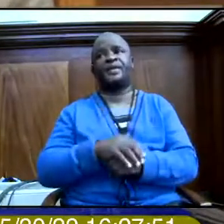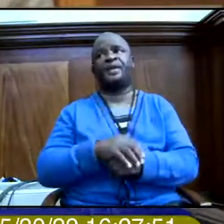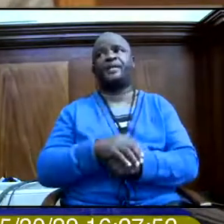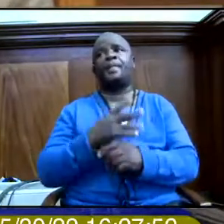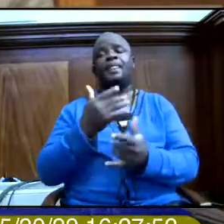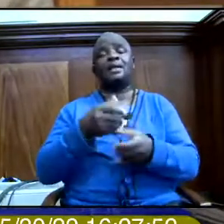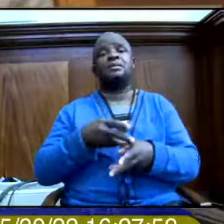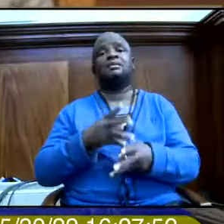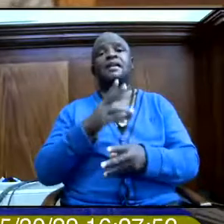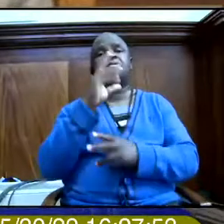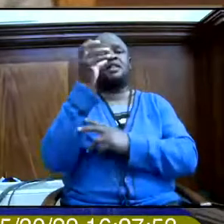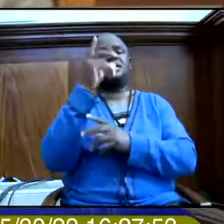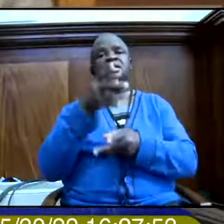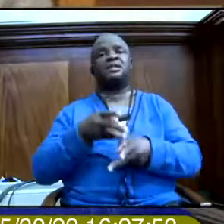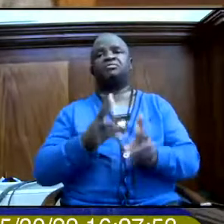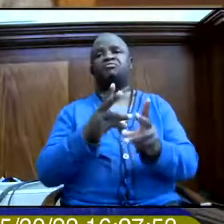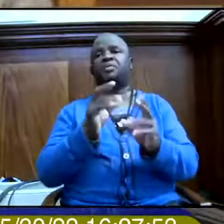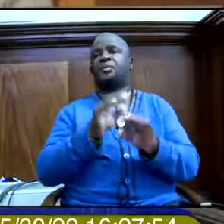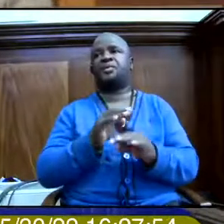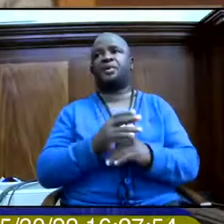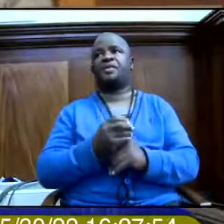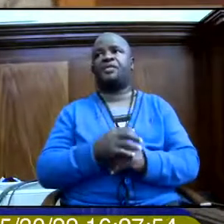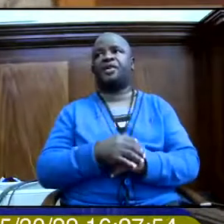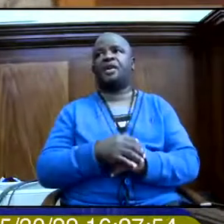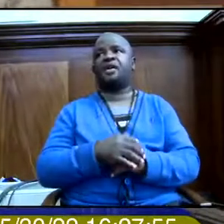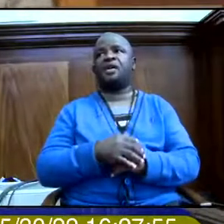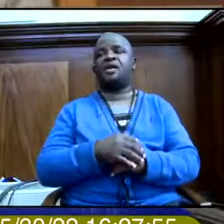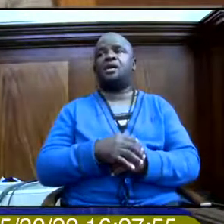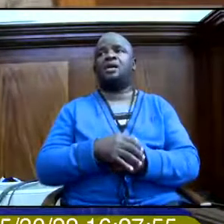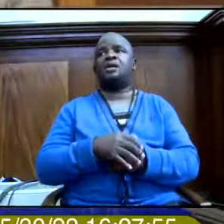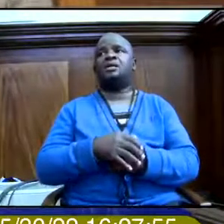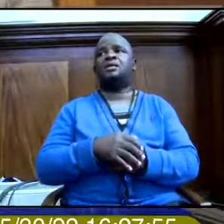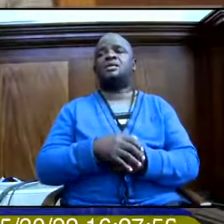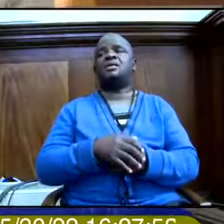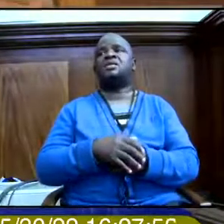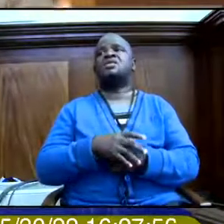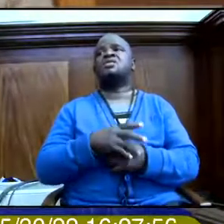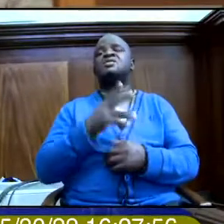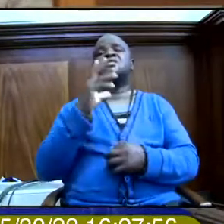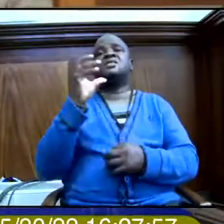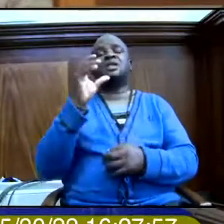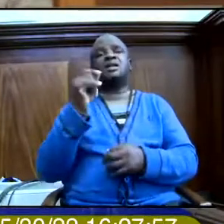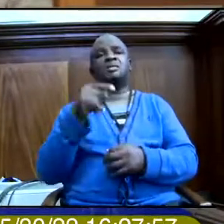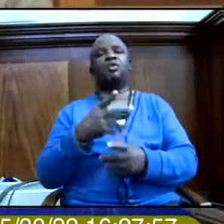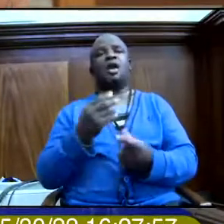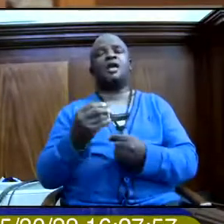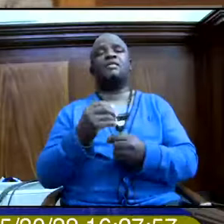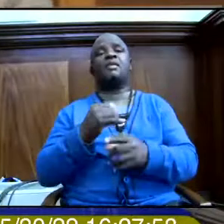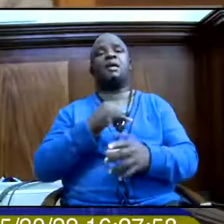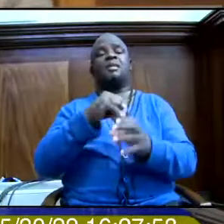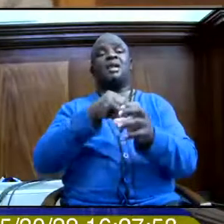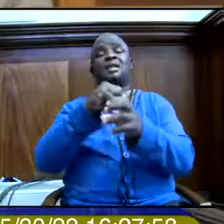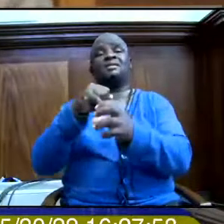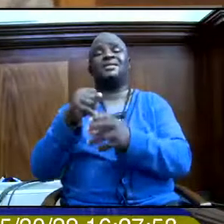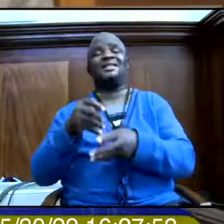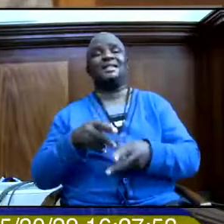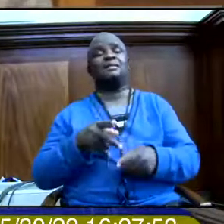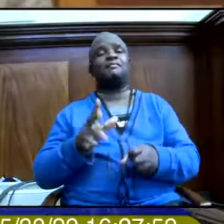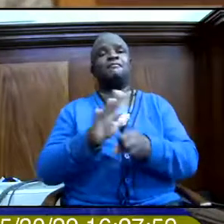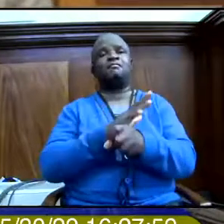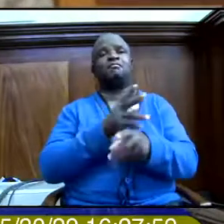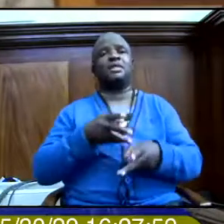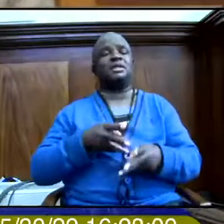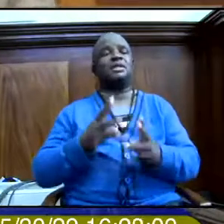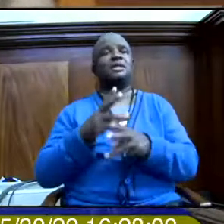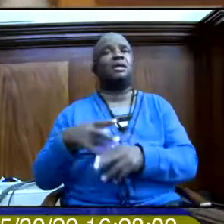don't have roads in free state in three states we've got we've got potholes on every route